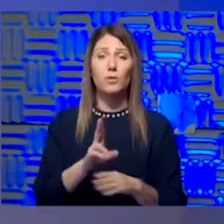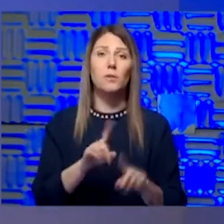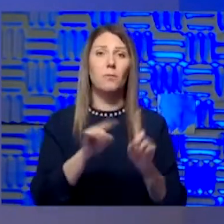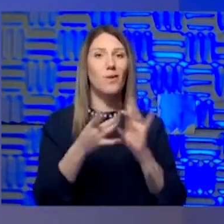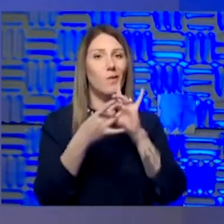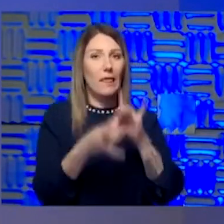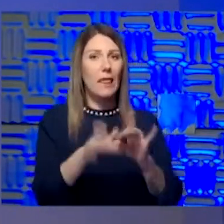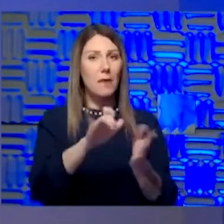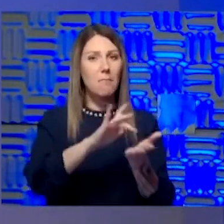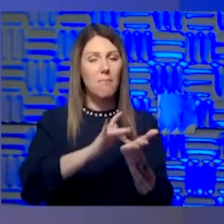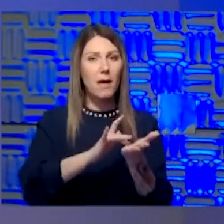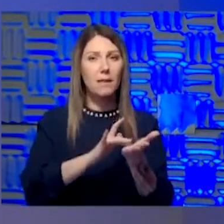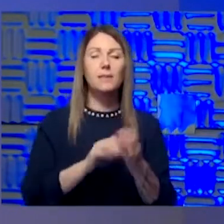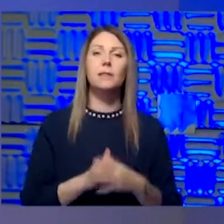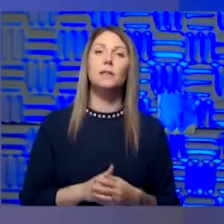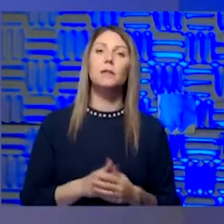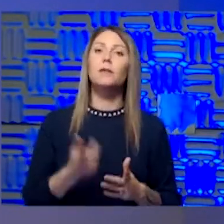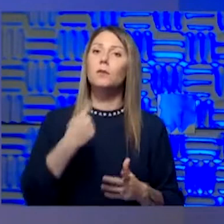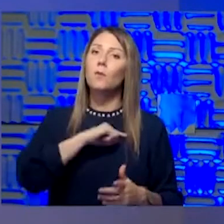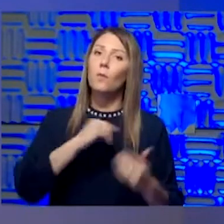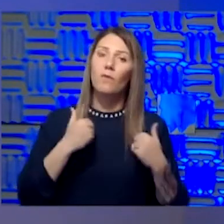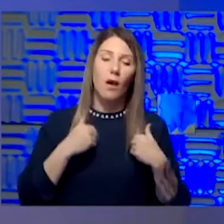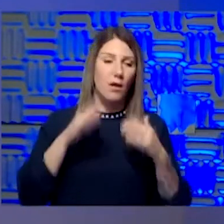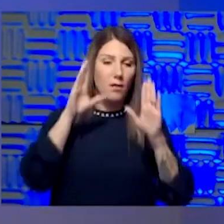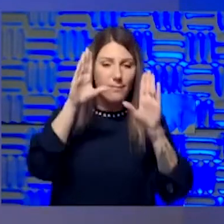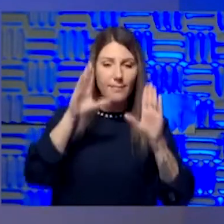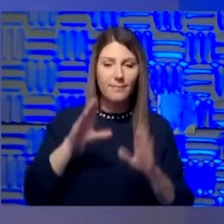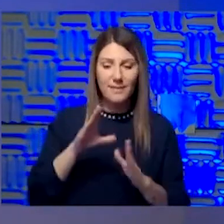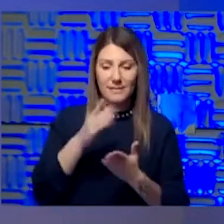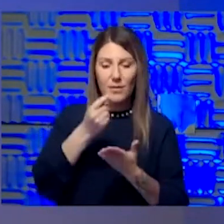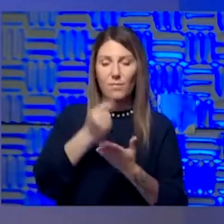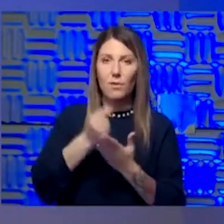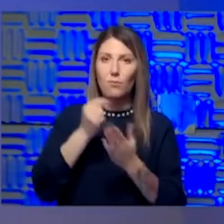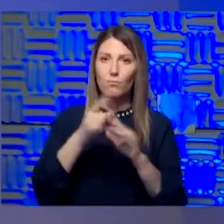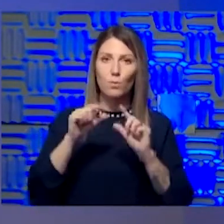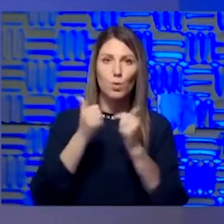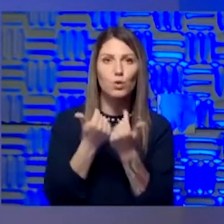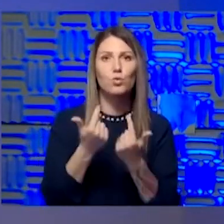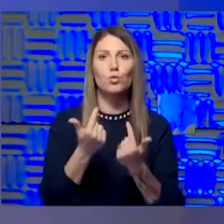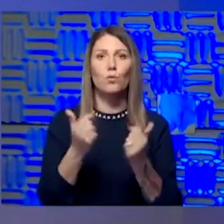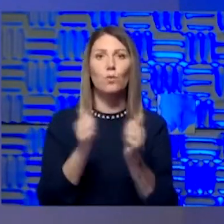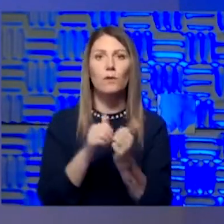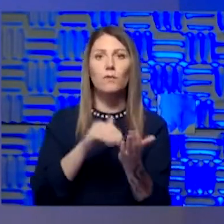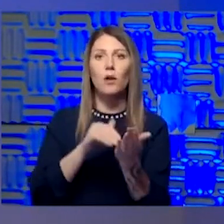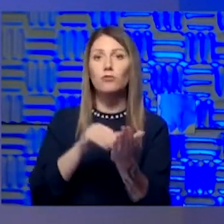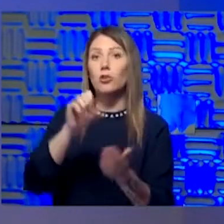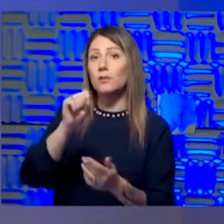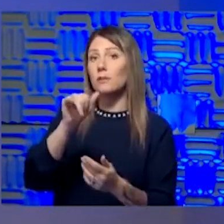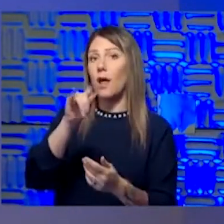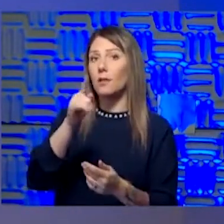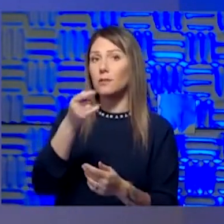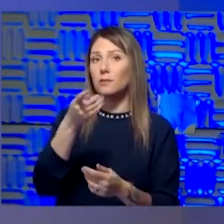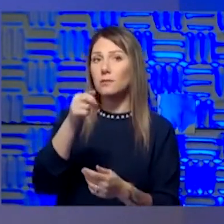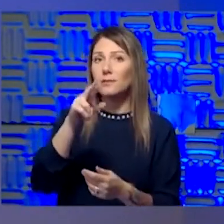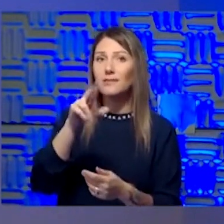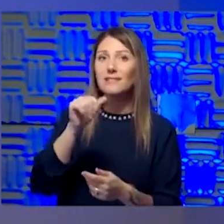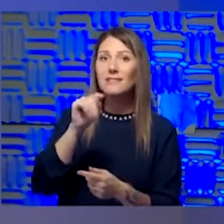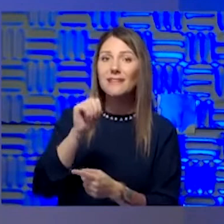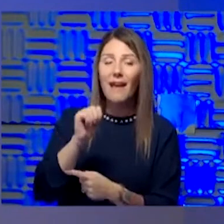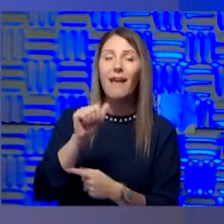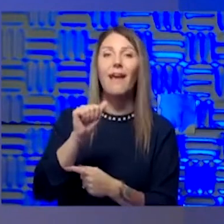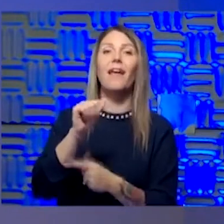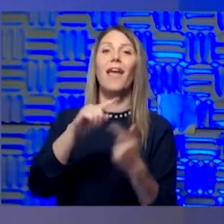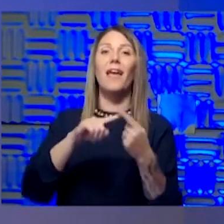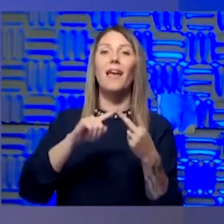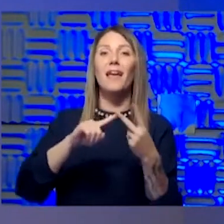goes, we have had an excellent therapeutics group with Dr. Salate, Dr. Barr, Dr. Castro, our infectious